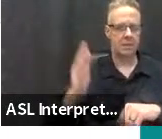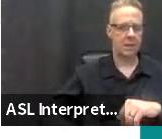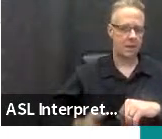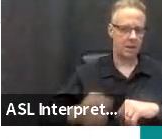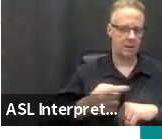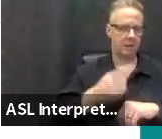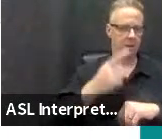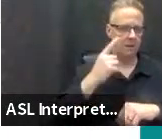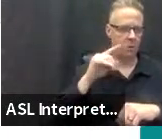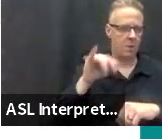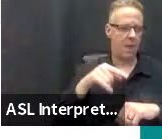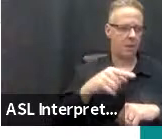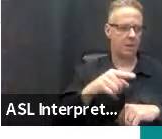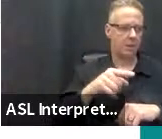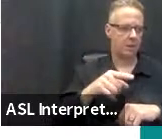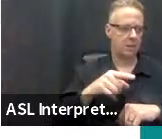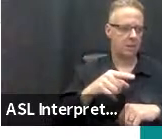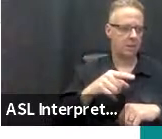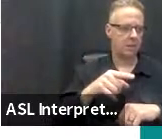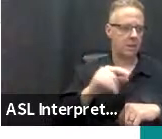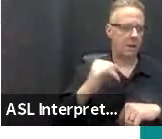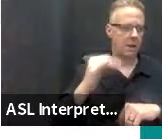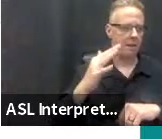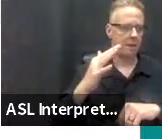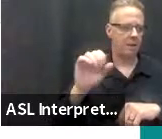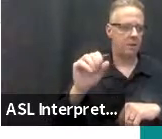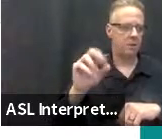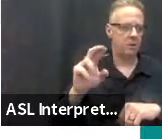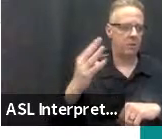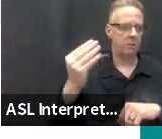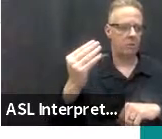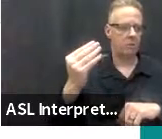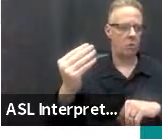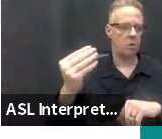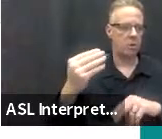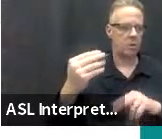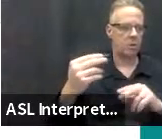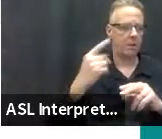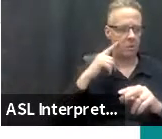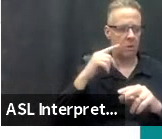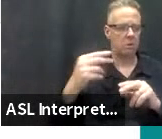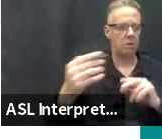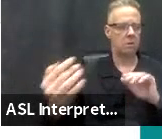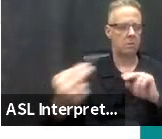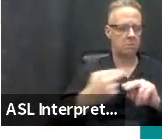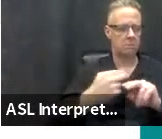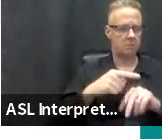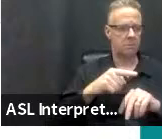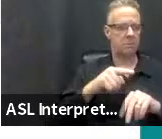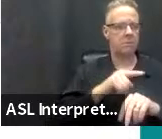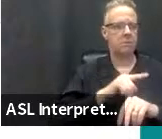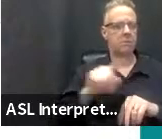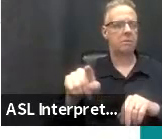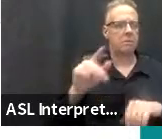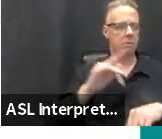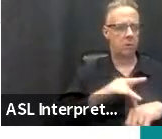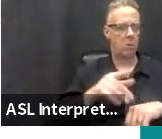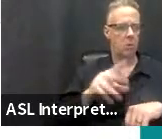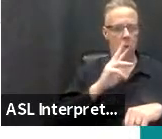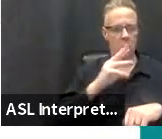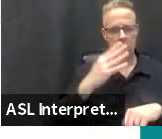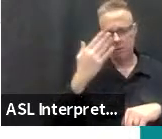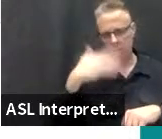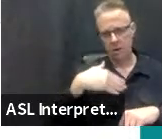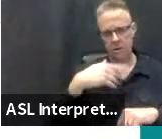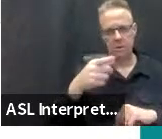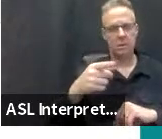the interchange here, the I-5 SR14 interchange, and touching down on the waterfront,